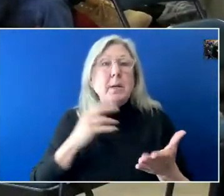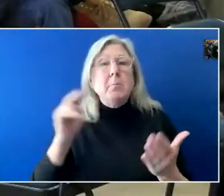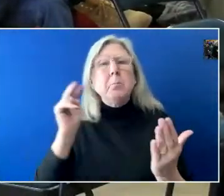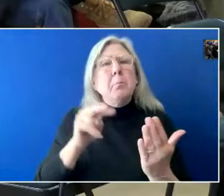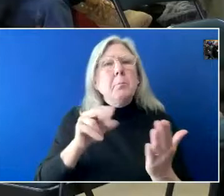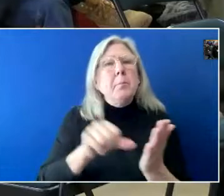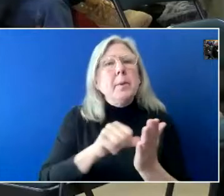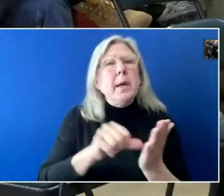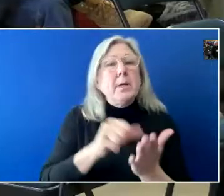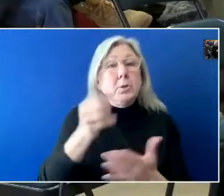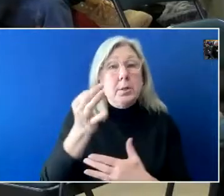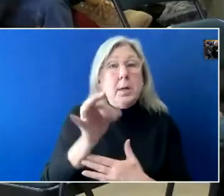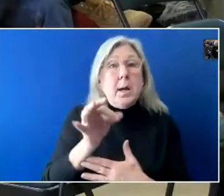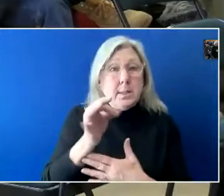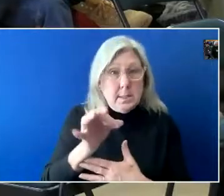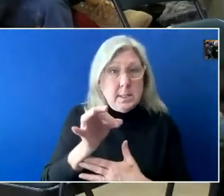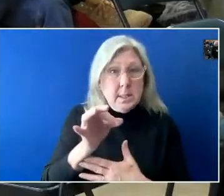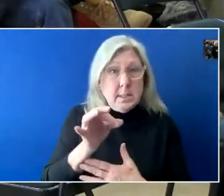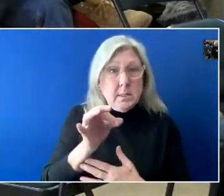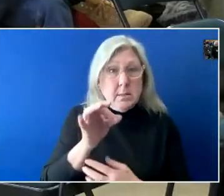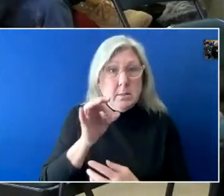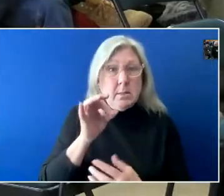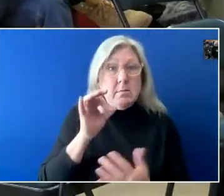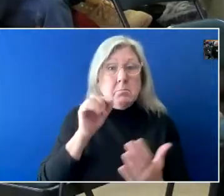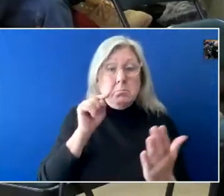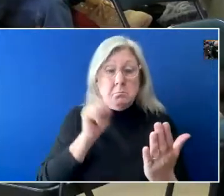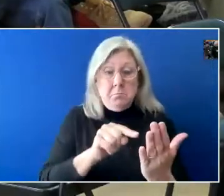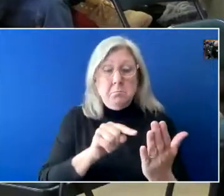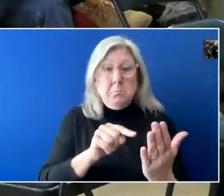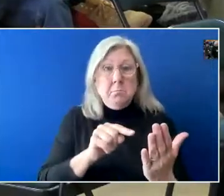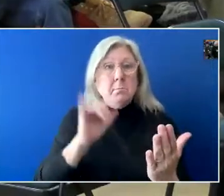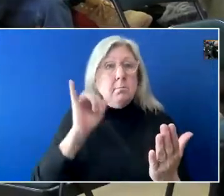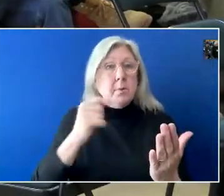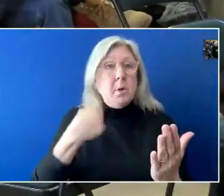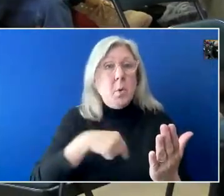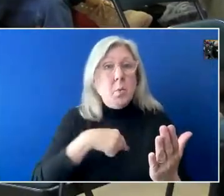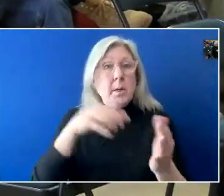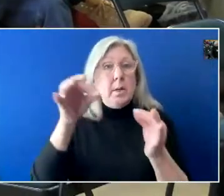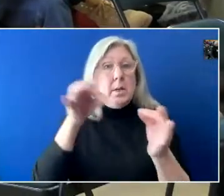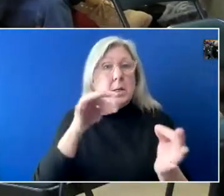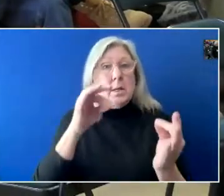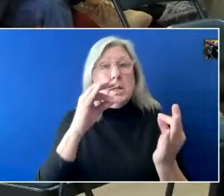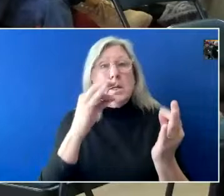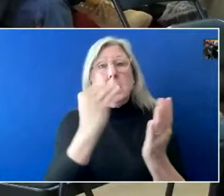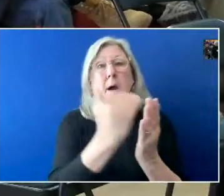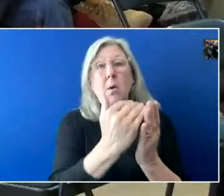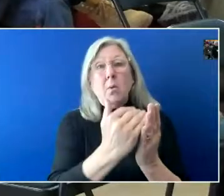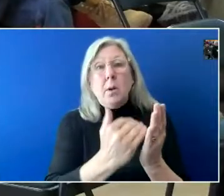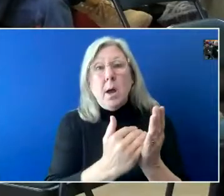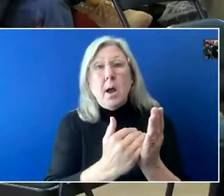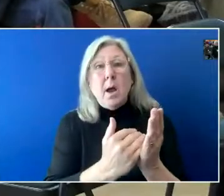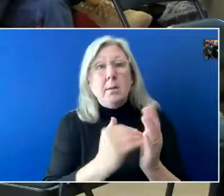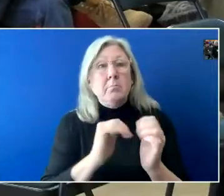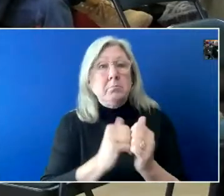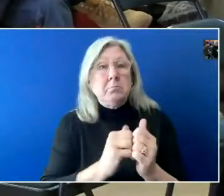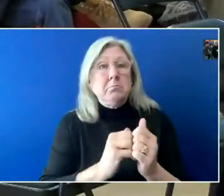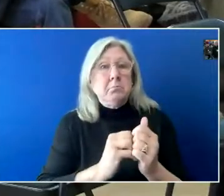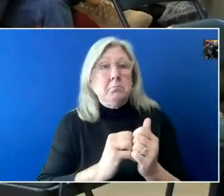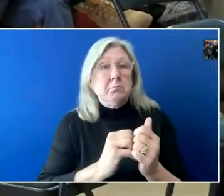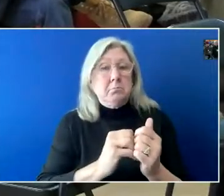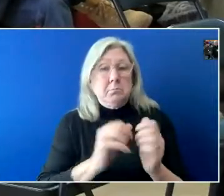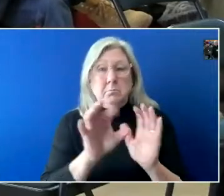19 uh where we outlined uh the allocation process that we go